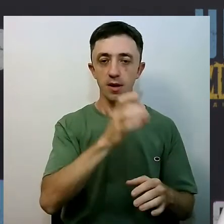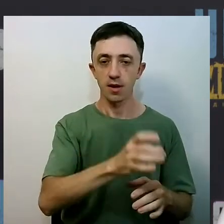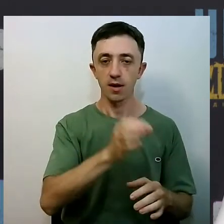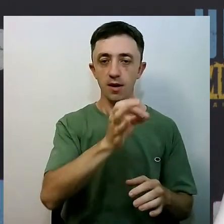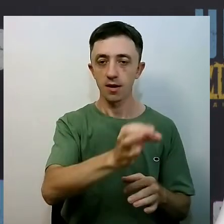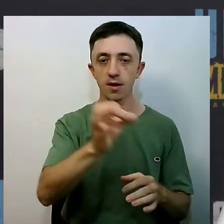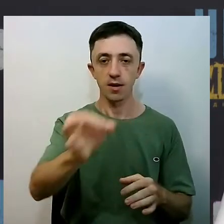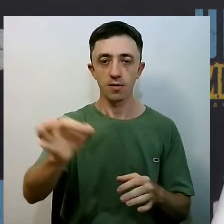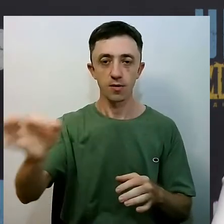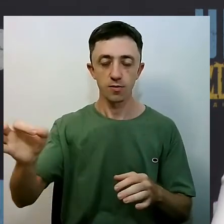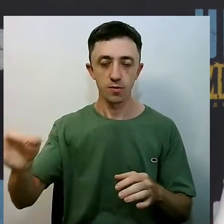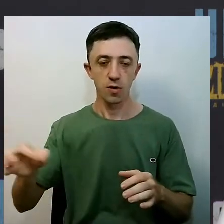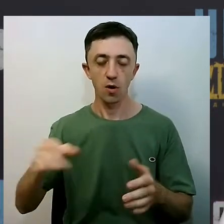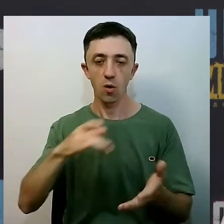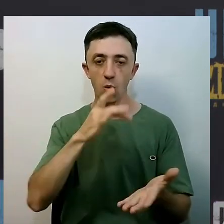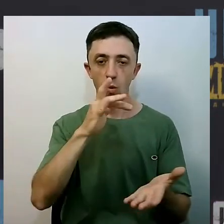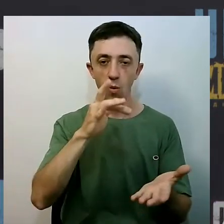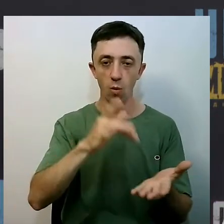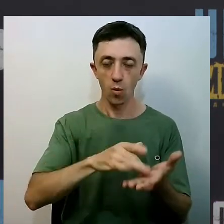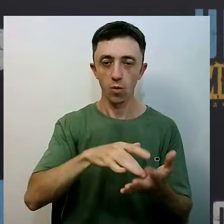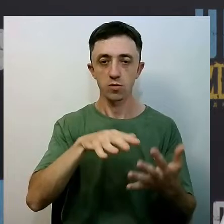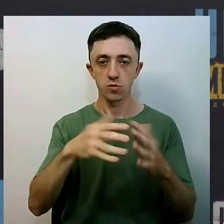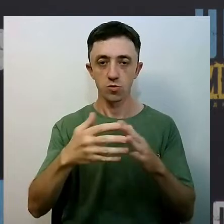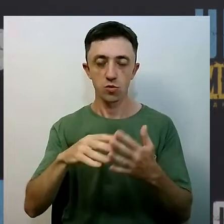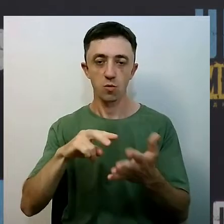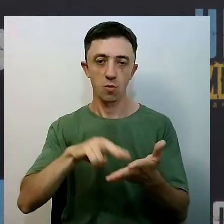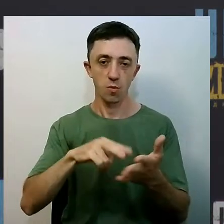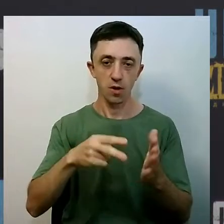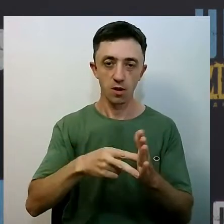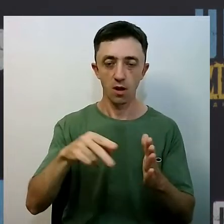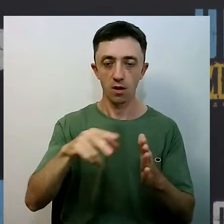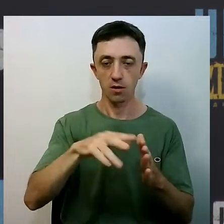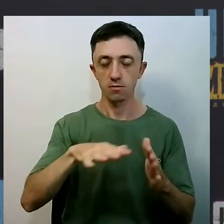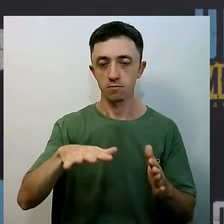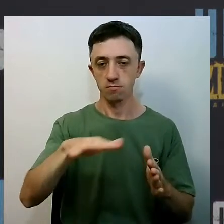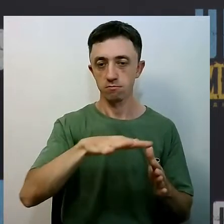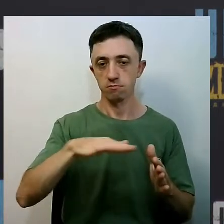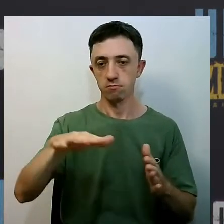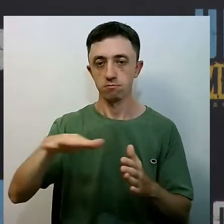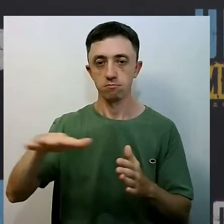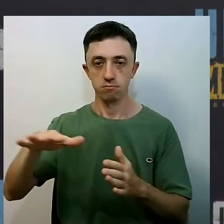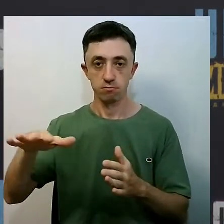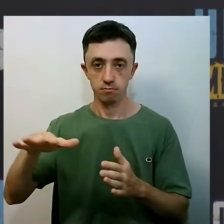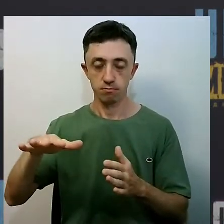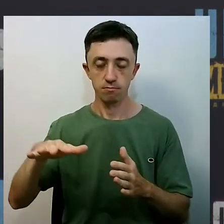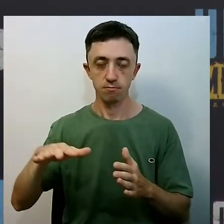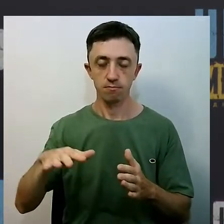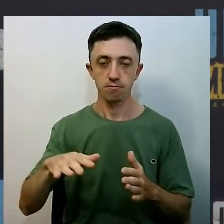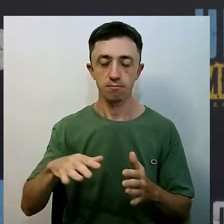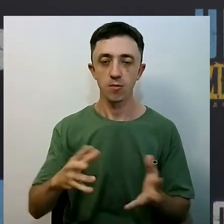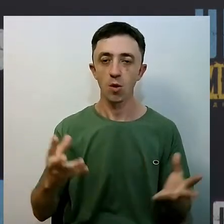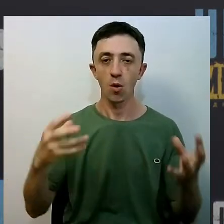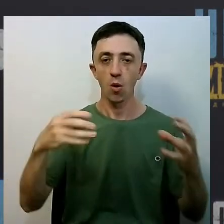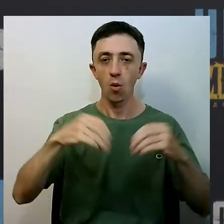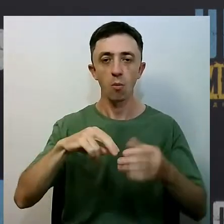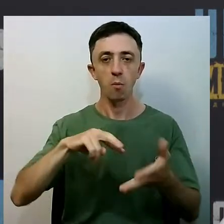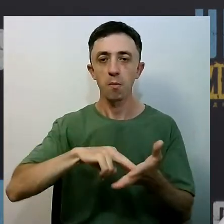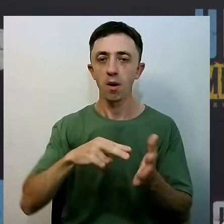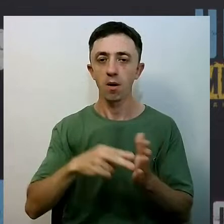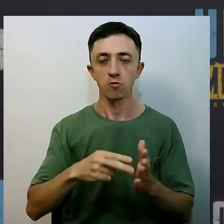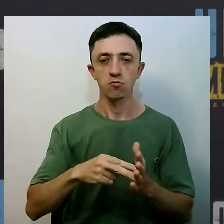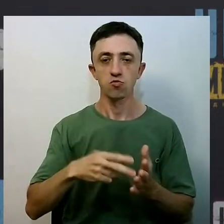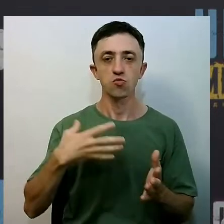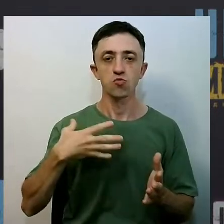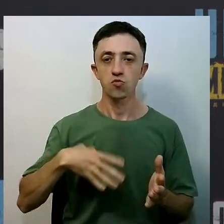These are master plans for territorial communities, comprehensive special plans, and detailed plans for